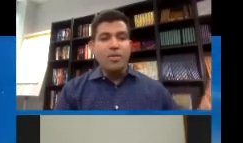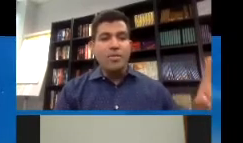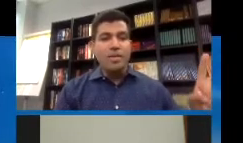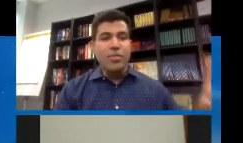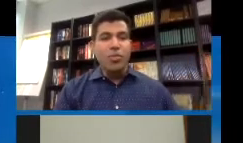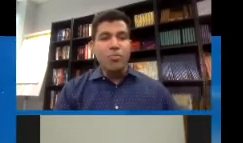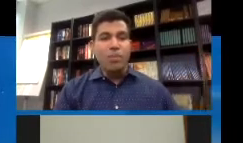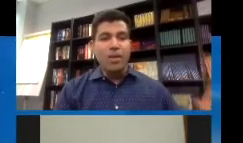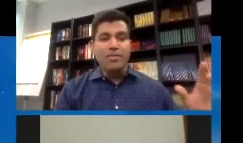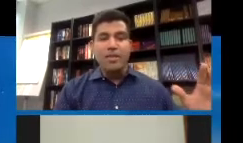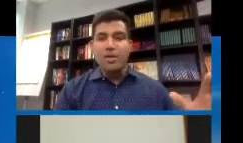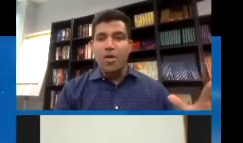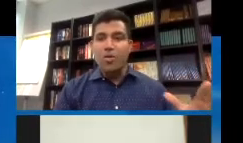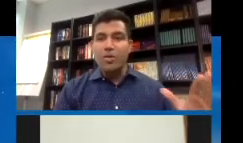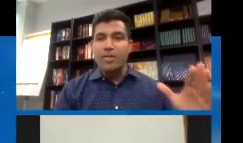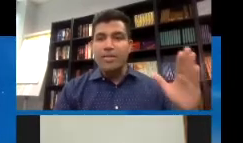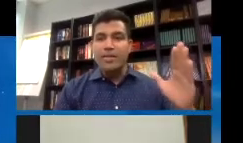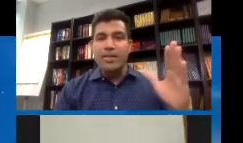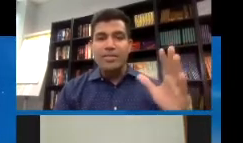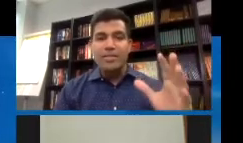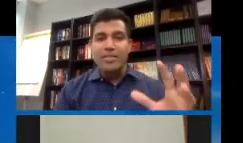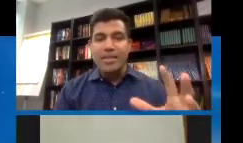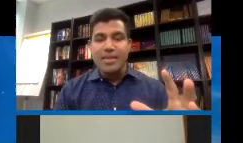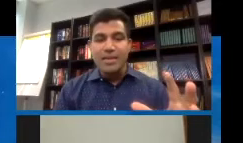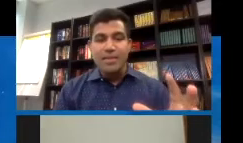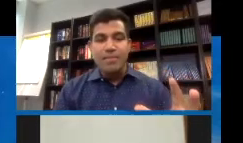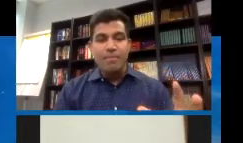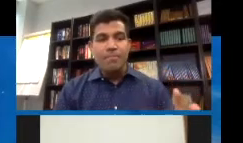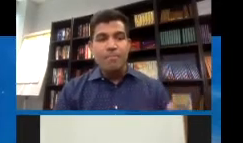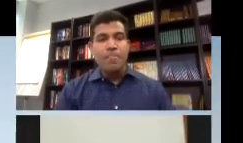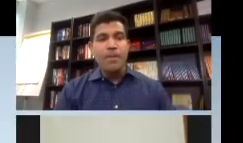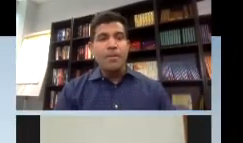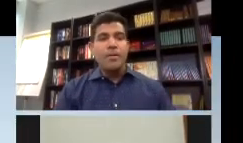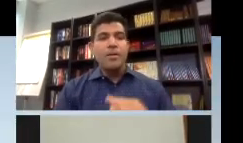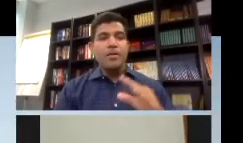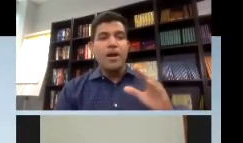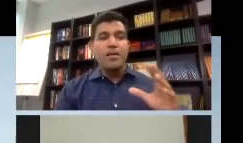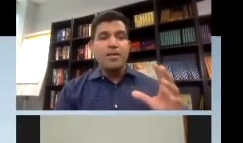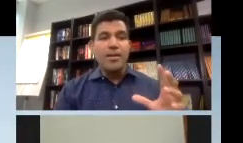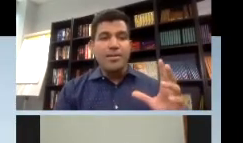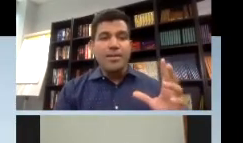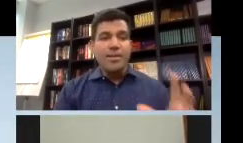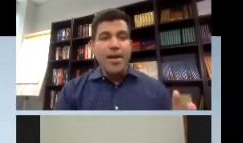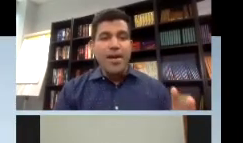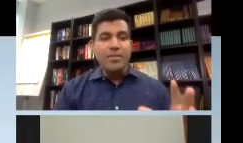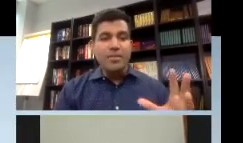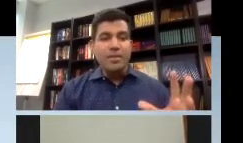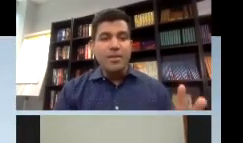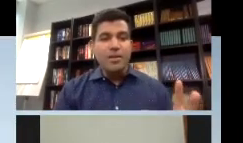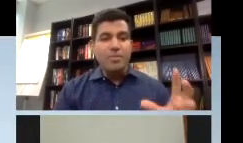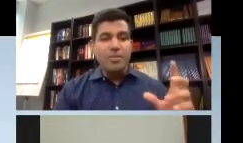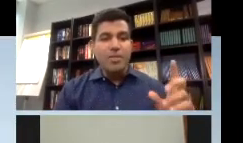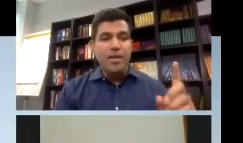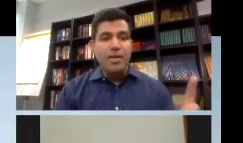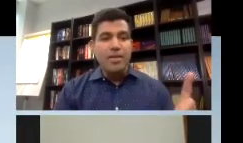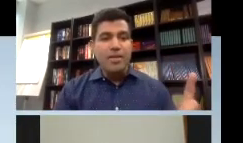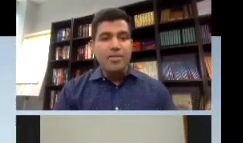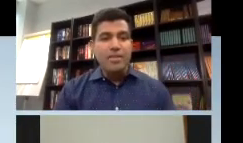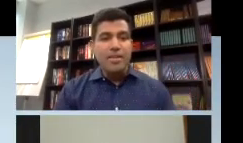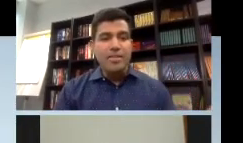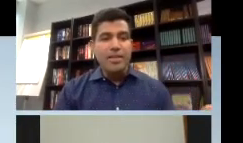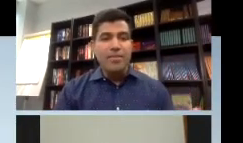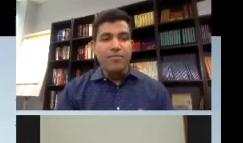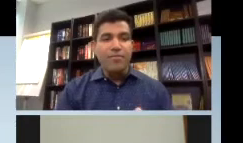gathered the waters in one place and called it sea. God created grass, herbs that